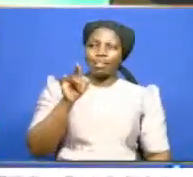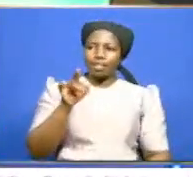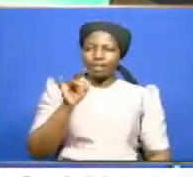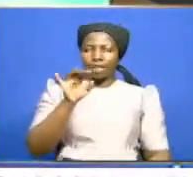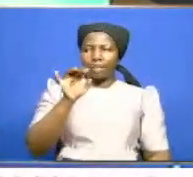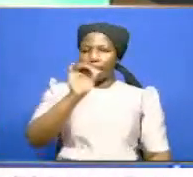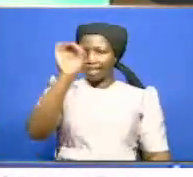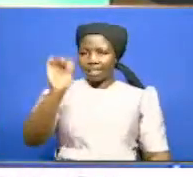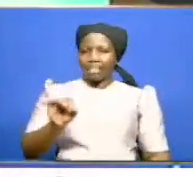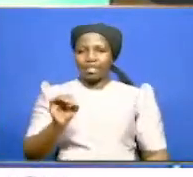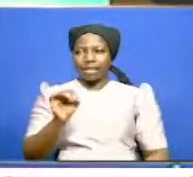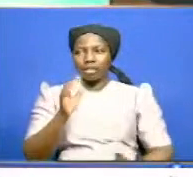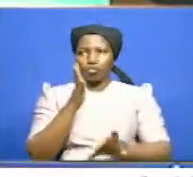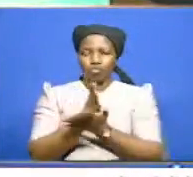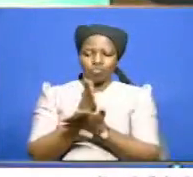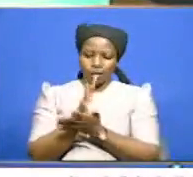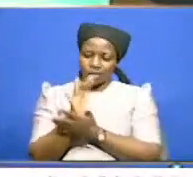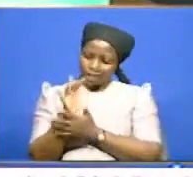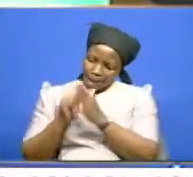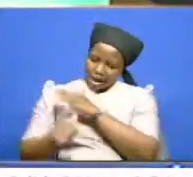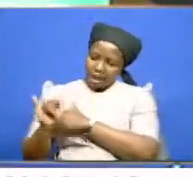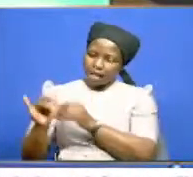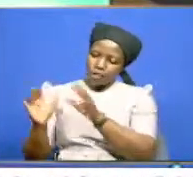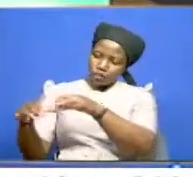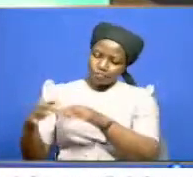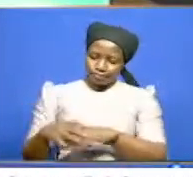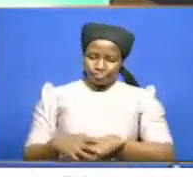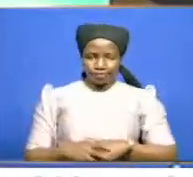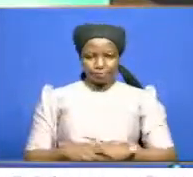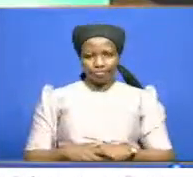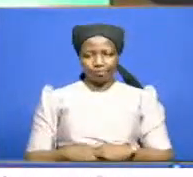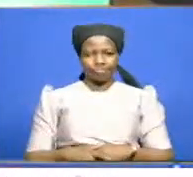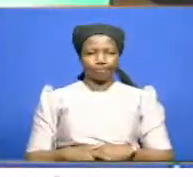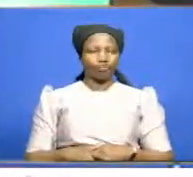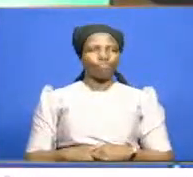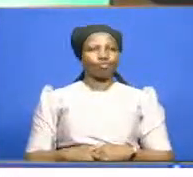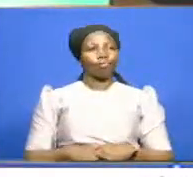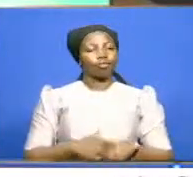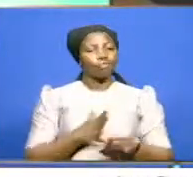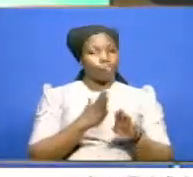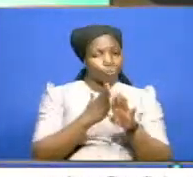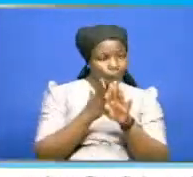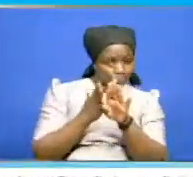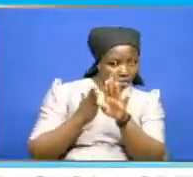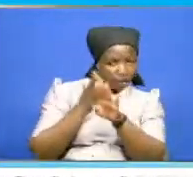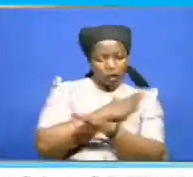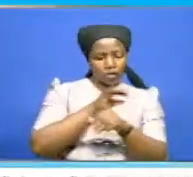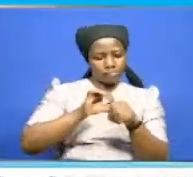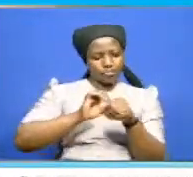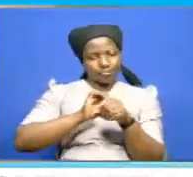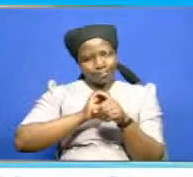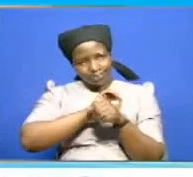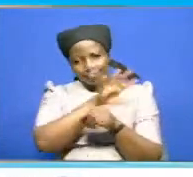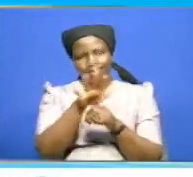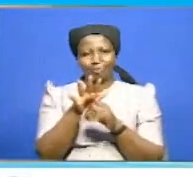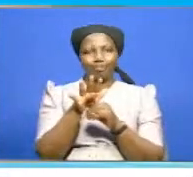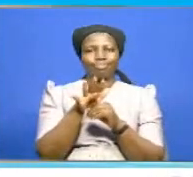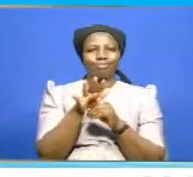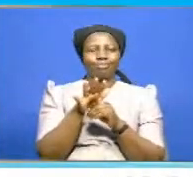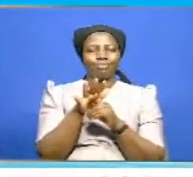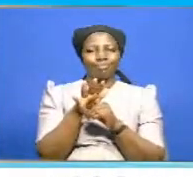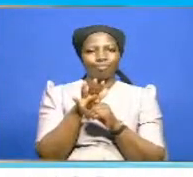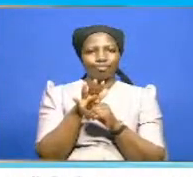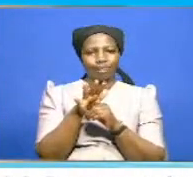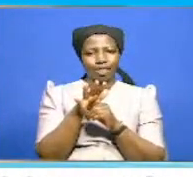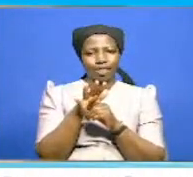percentage, they fall under that category. Mm-hmm. Mm-hmm. And you know, even before COVID-19, you know,